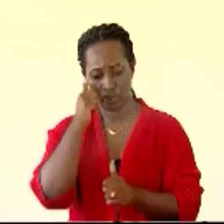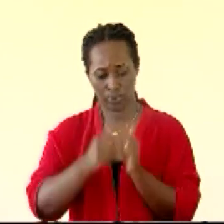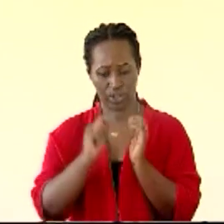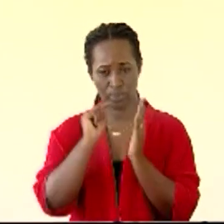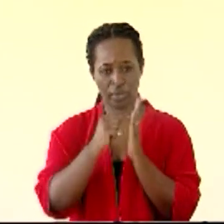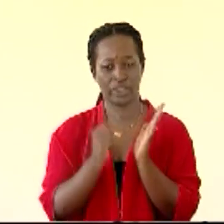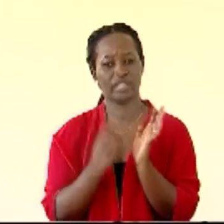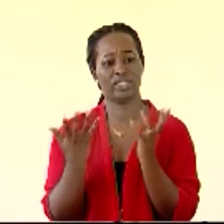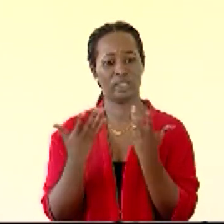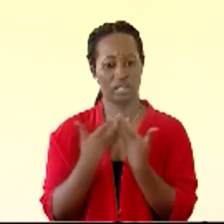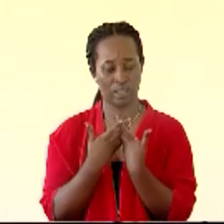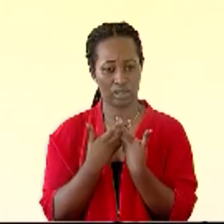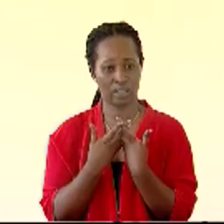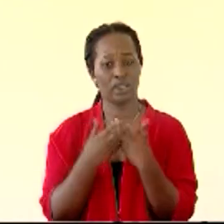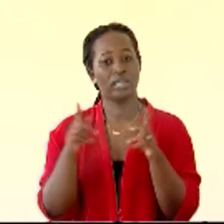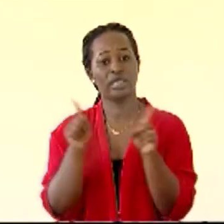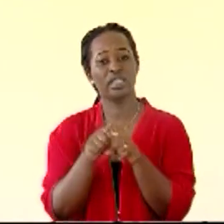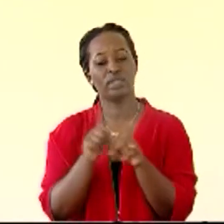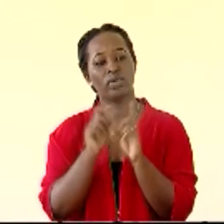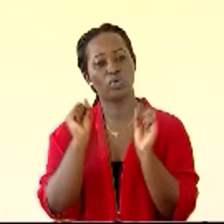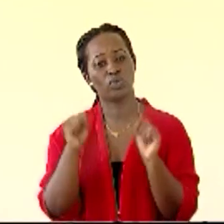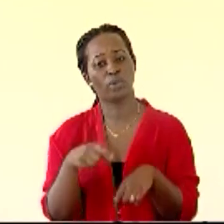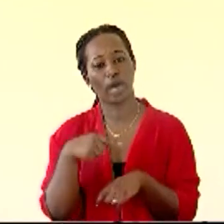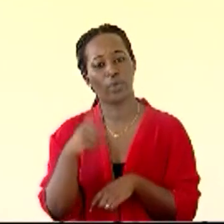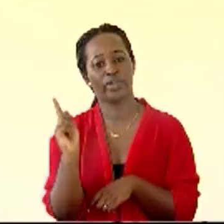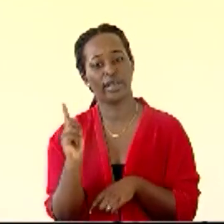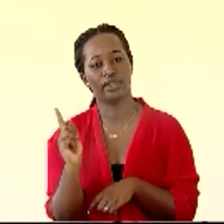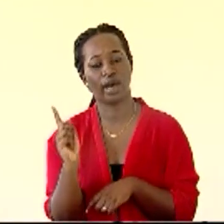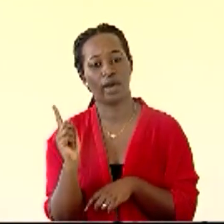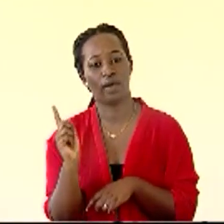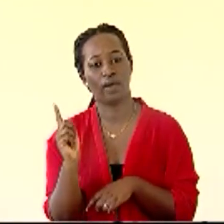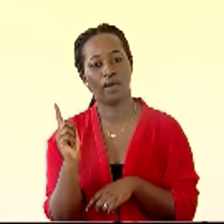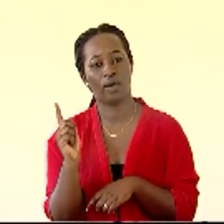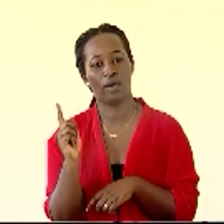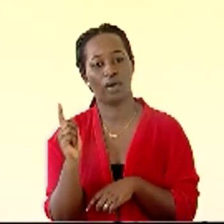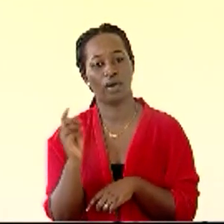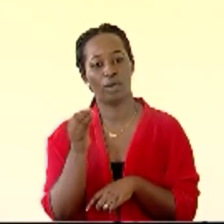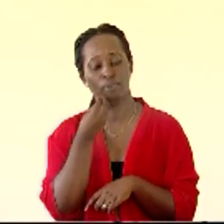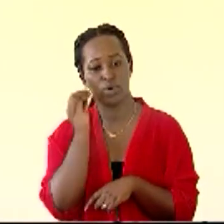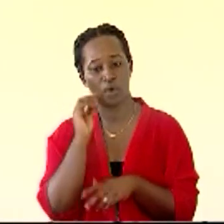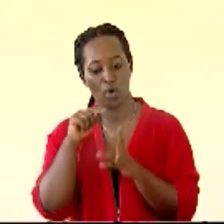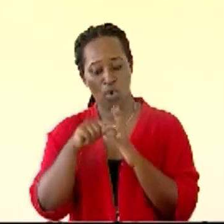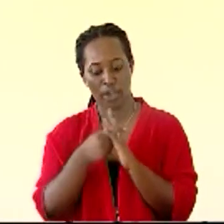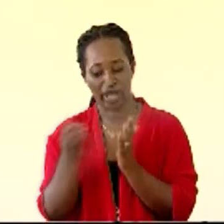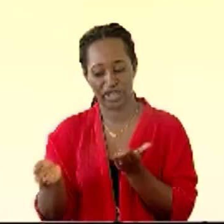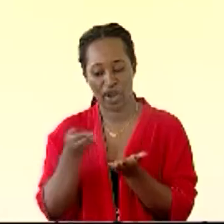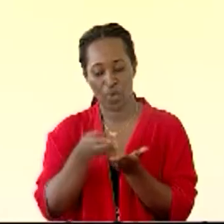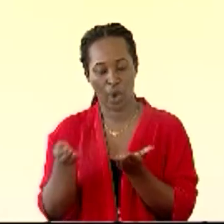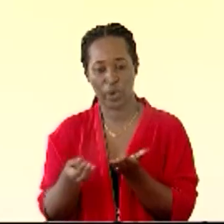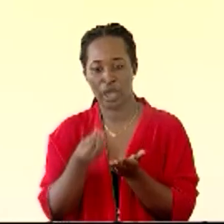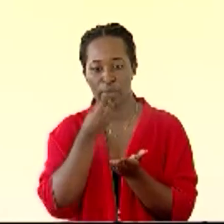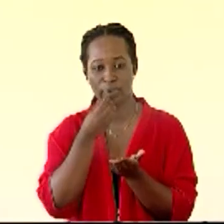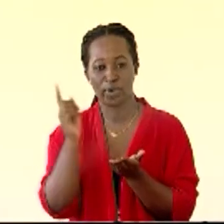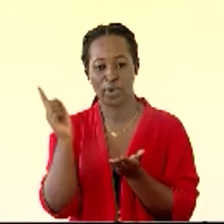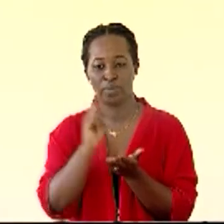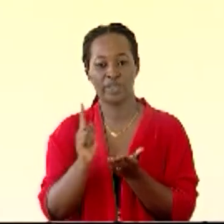is in between. Bimeze nkaho wajya mu rugo ukatangira kwarura ibiryo bitarashya. After 5 minutes, you